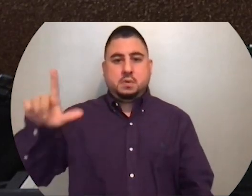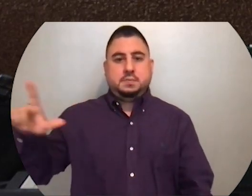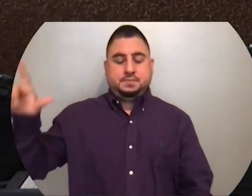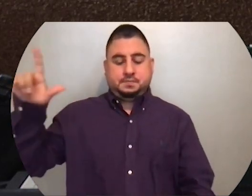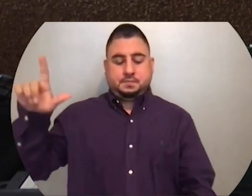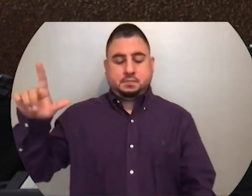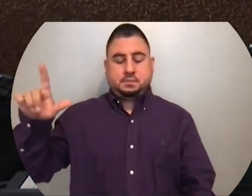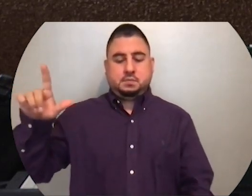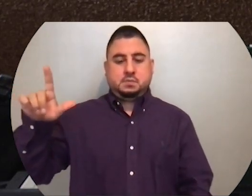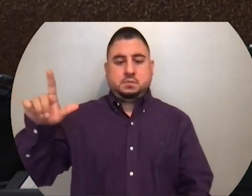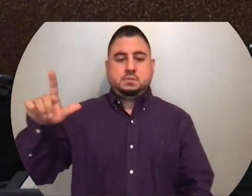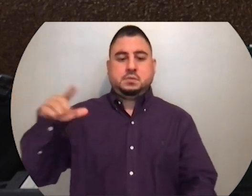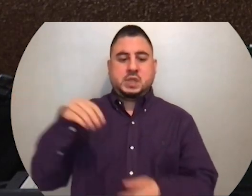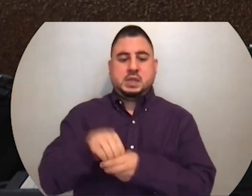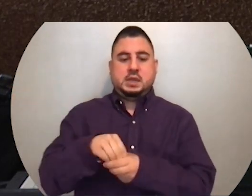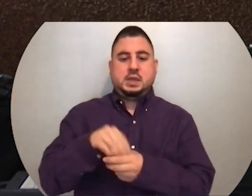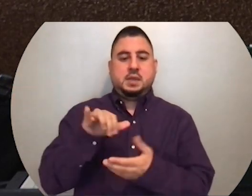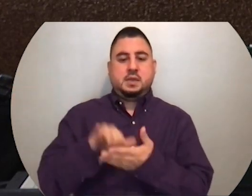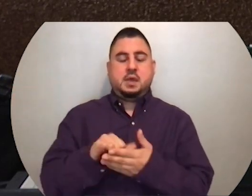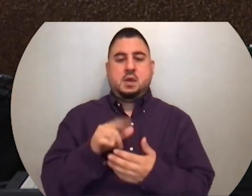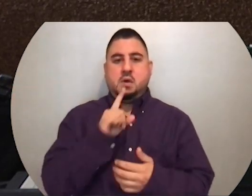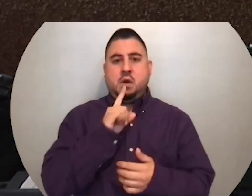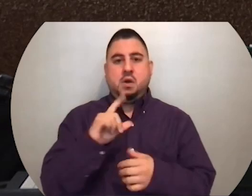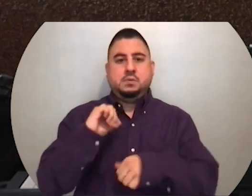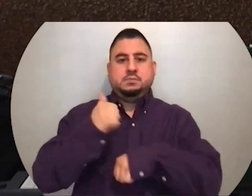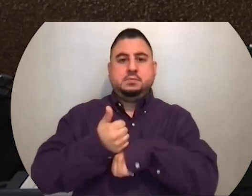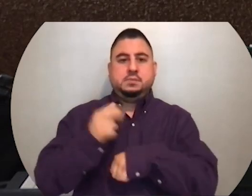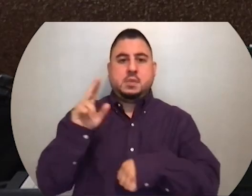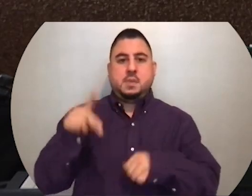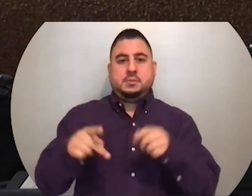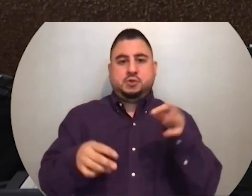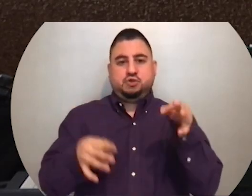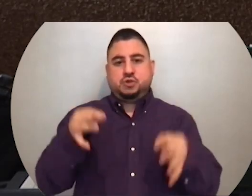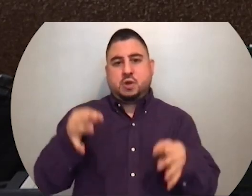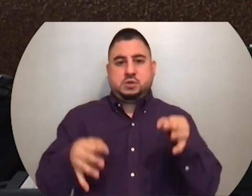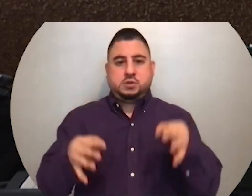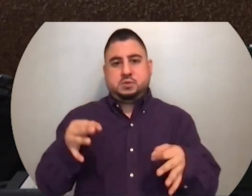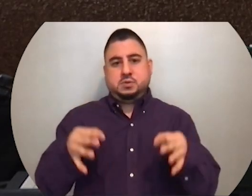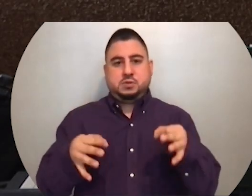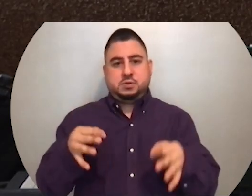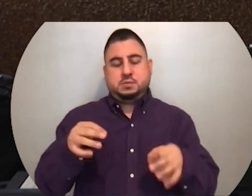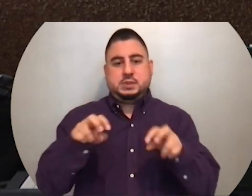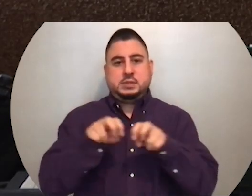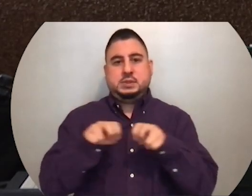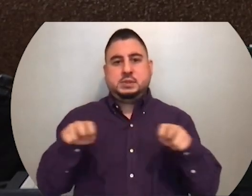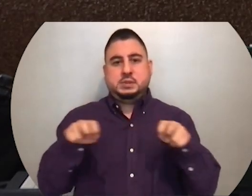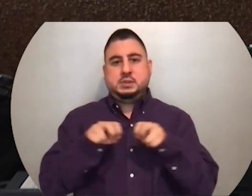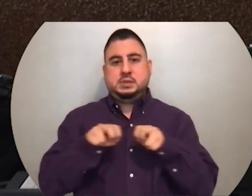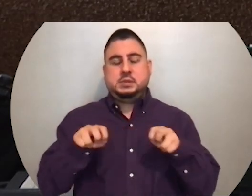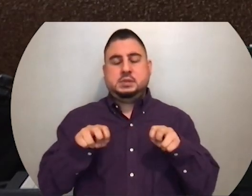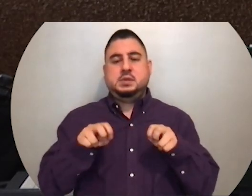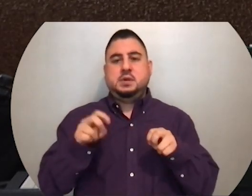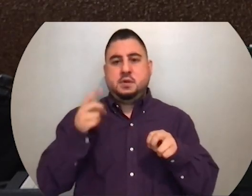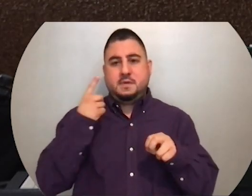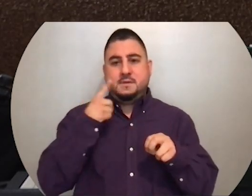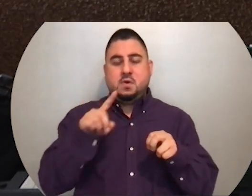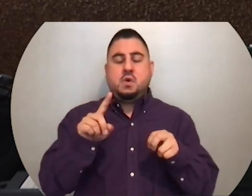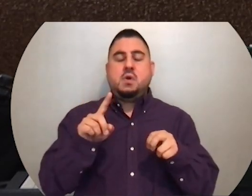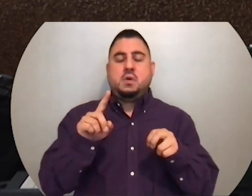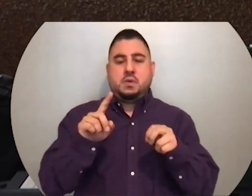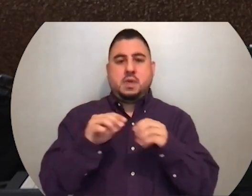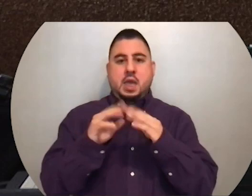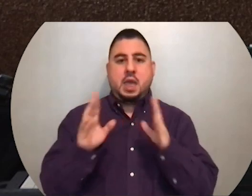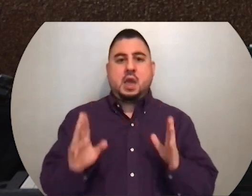Lord. In it are set up judgment seats, seats for the